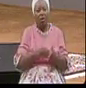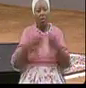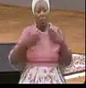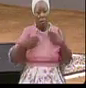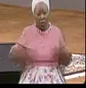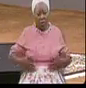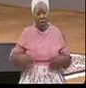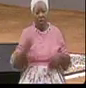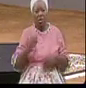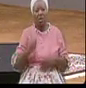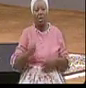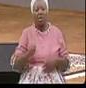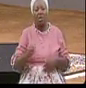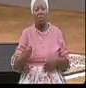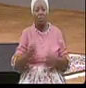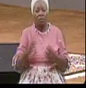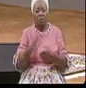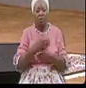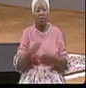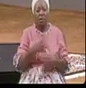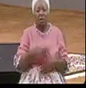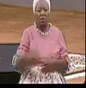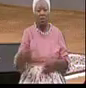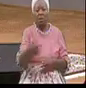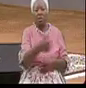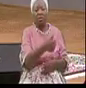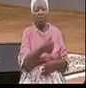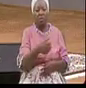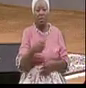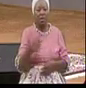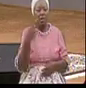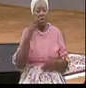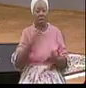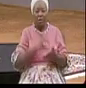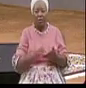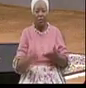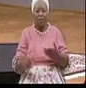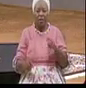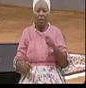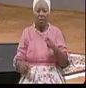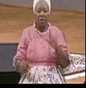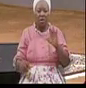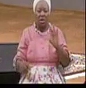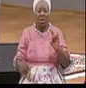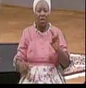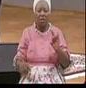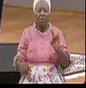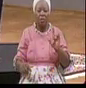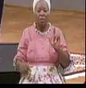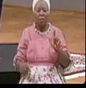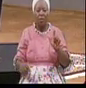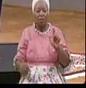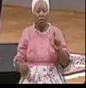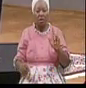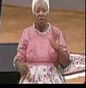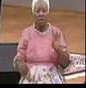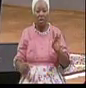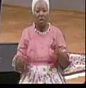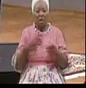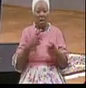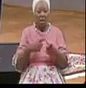between themselves. Verse 28. In verse 28, it says,